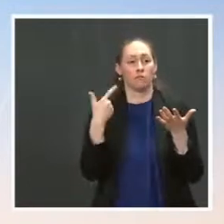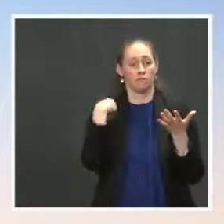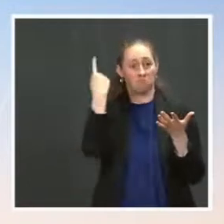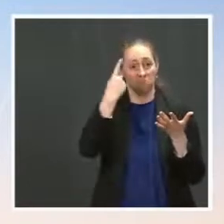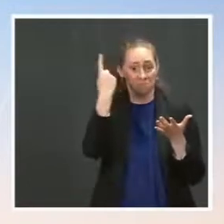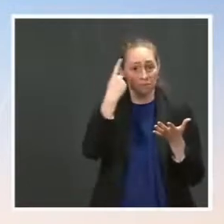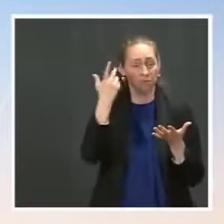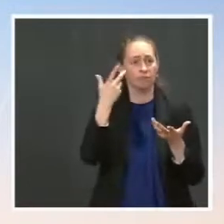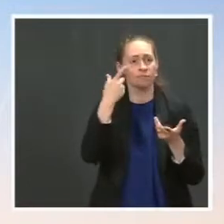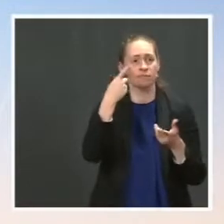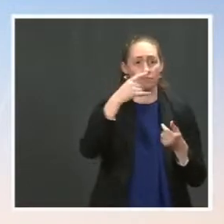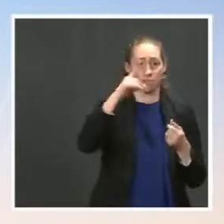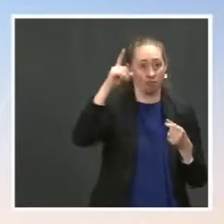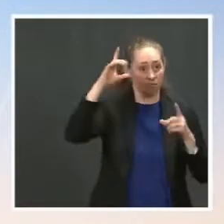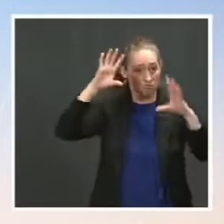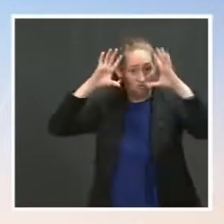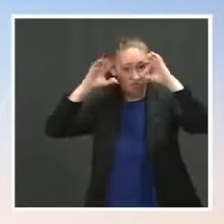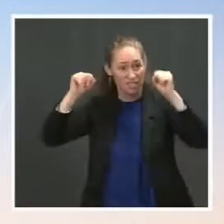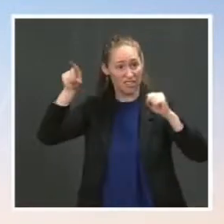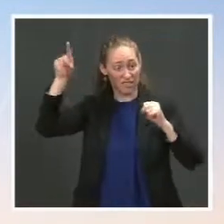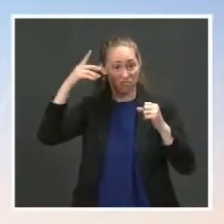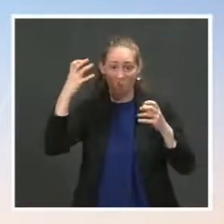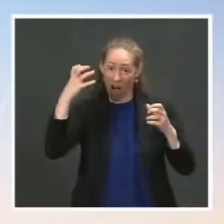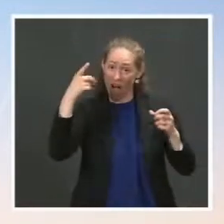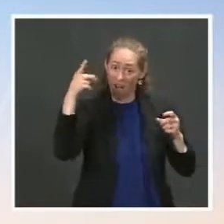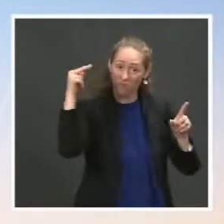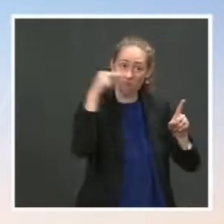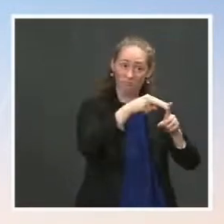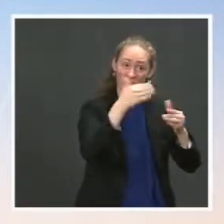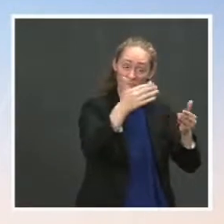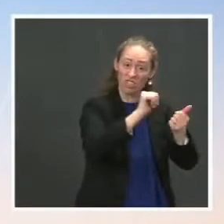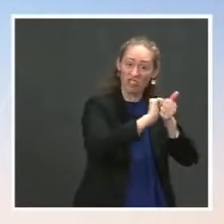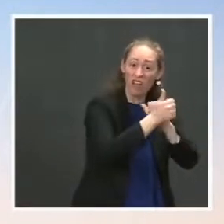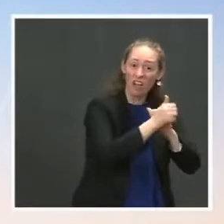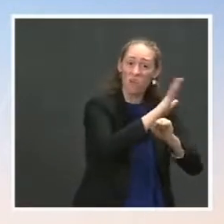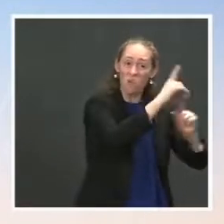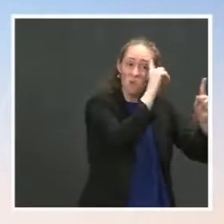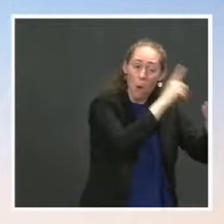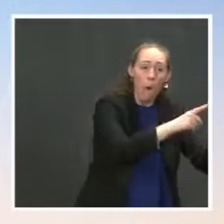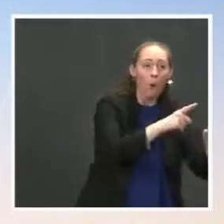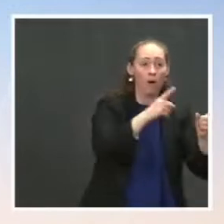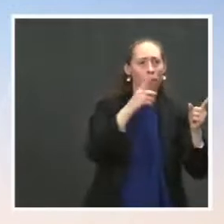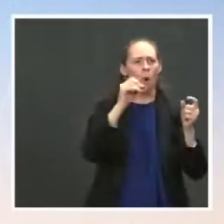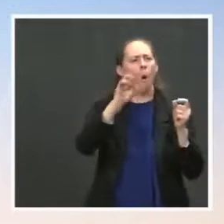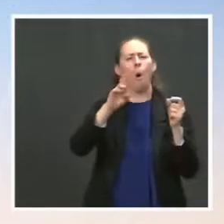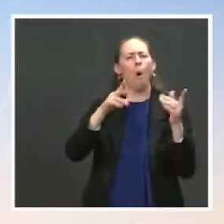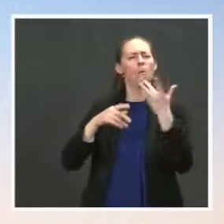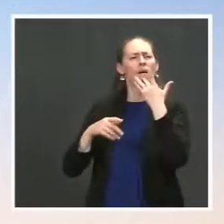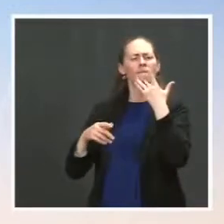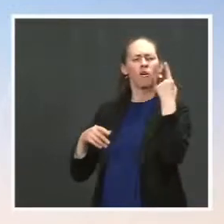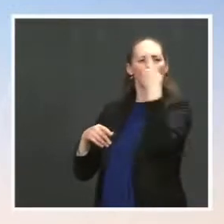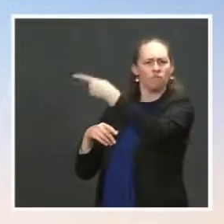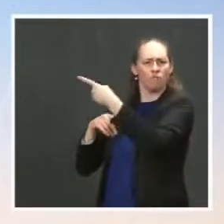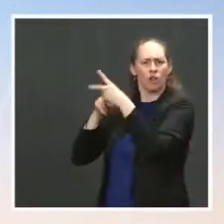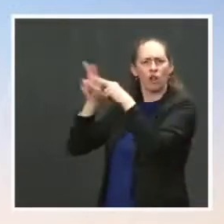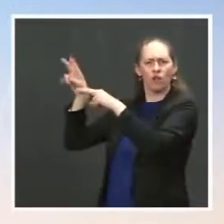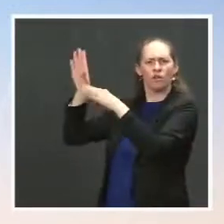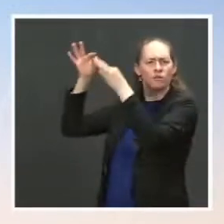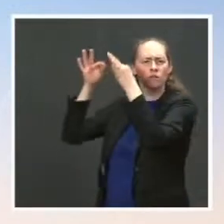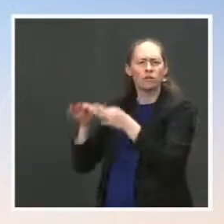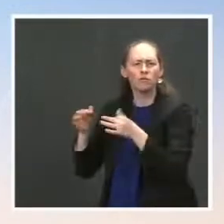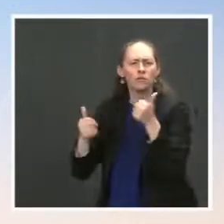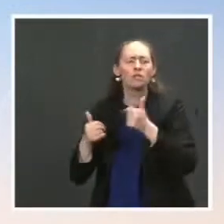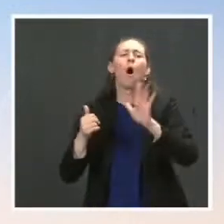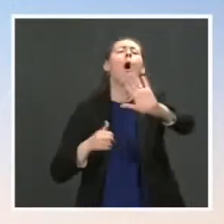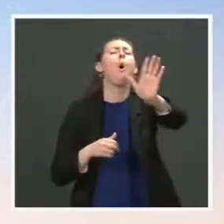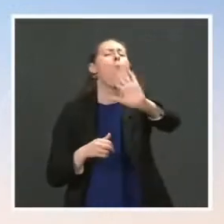the commission to change that direction and actually come to him with specific recommendations? No, I'm only suggesting that